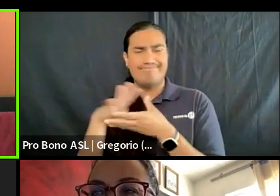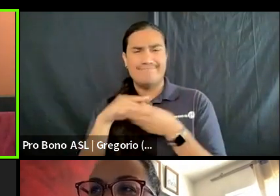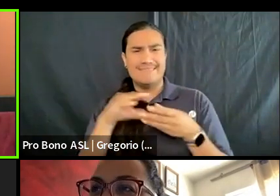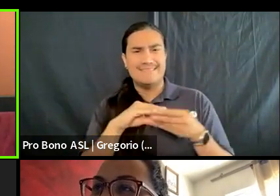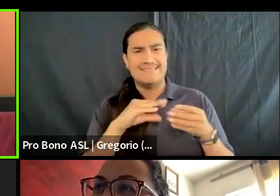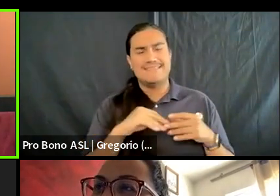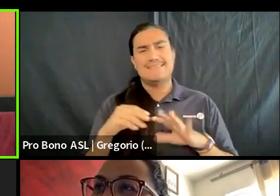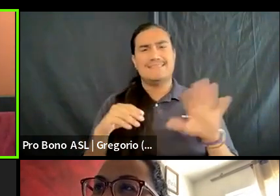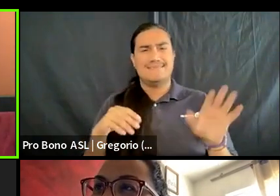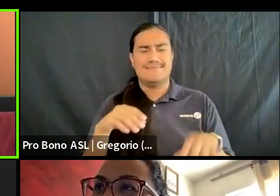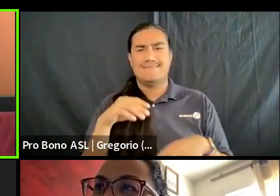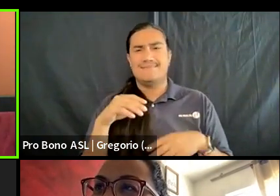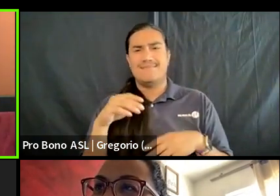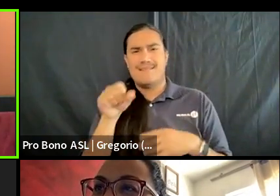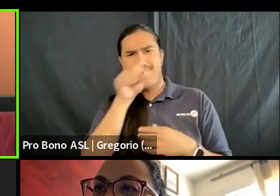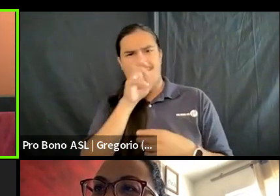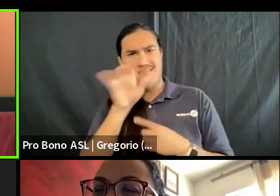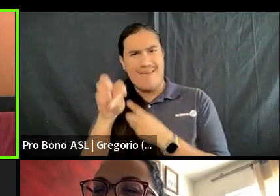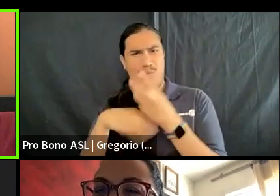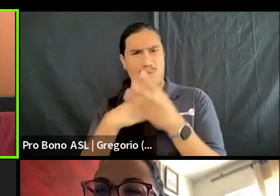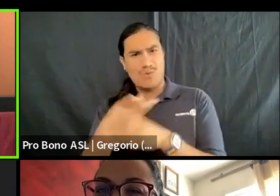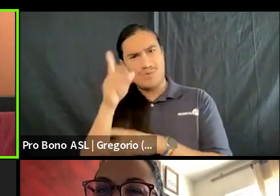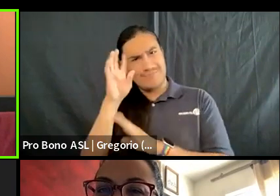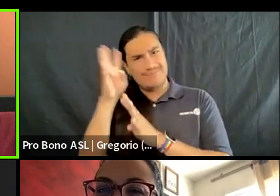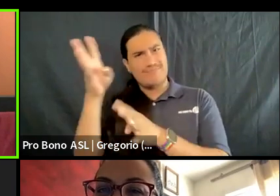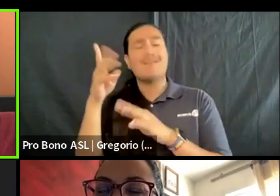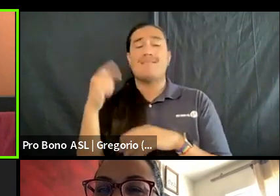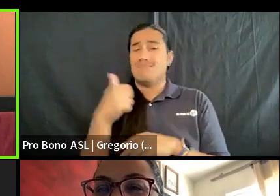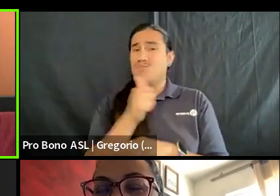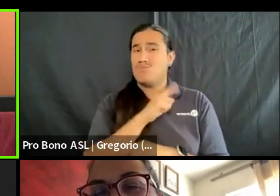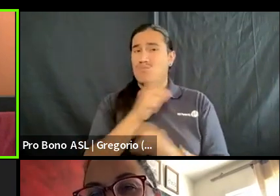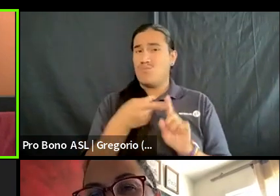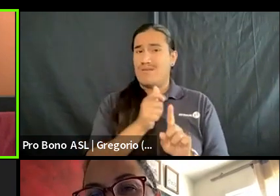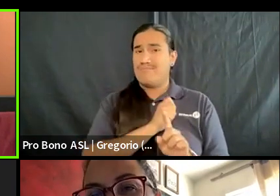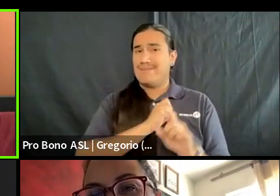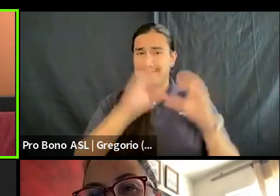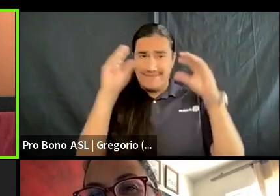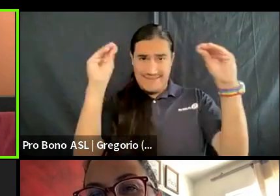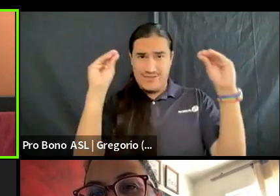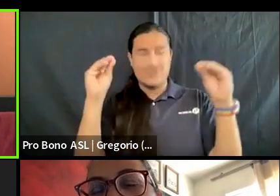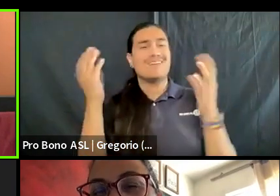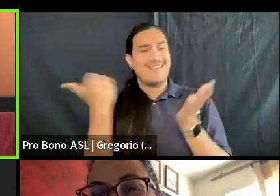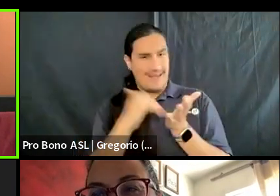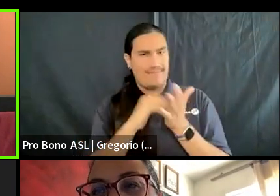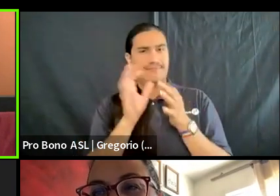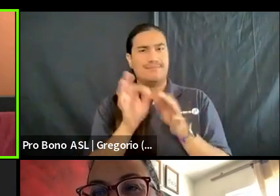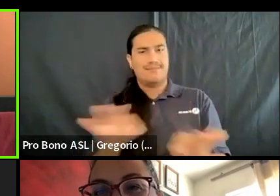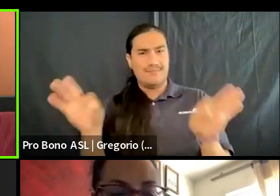And I know when I teach and I say this seriously, we always start with the setting.